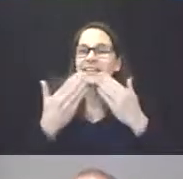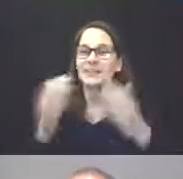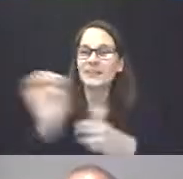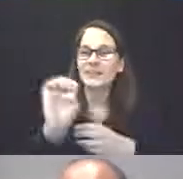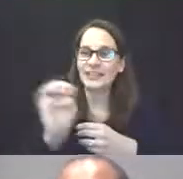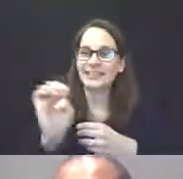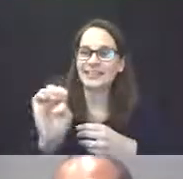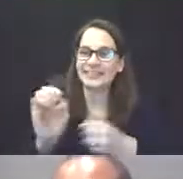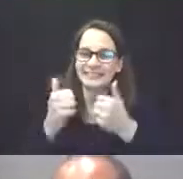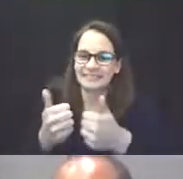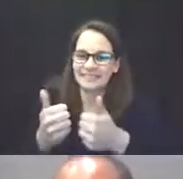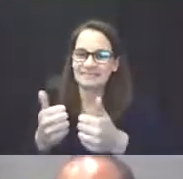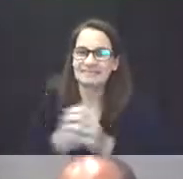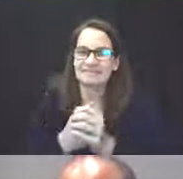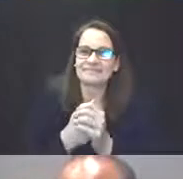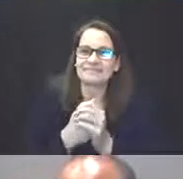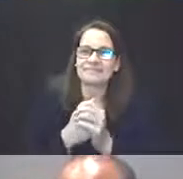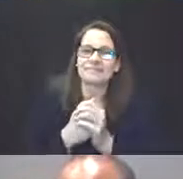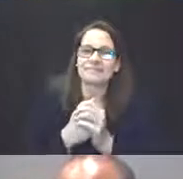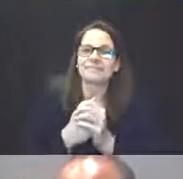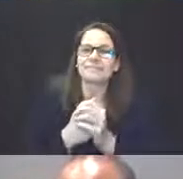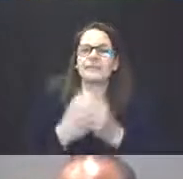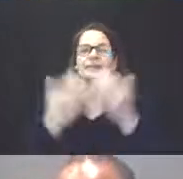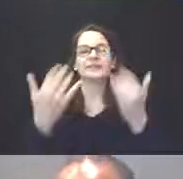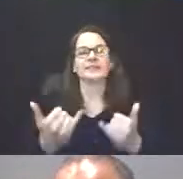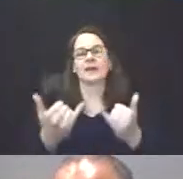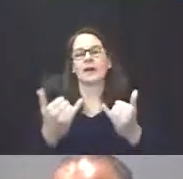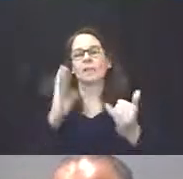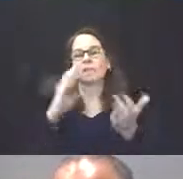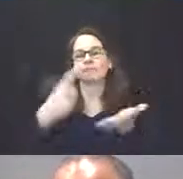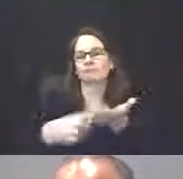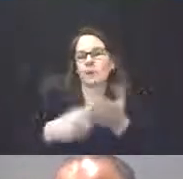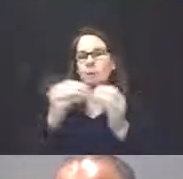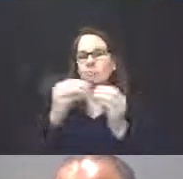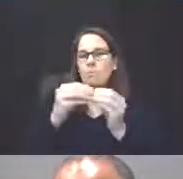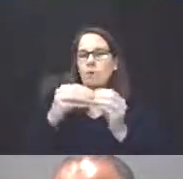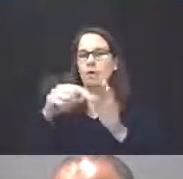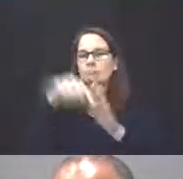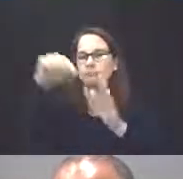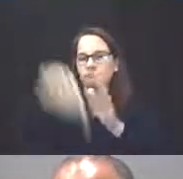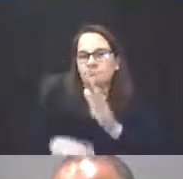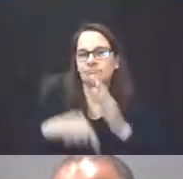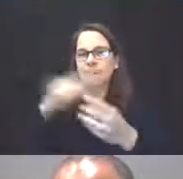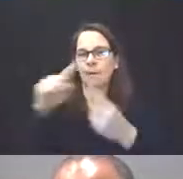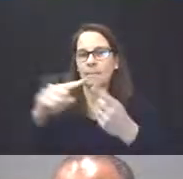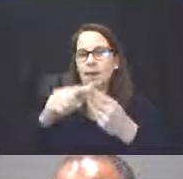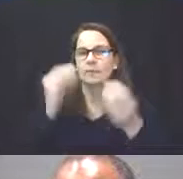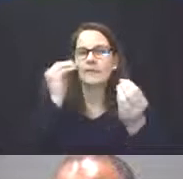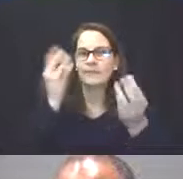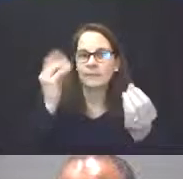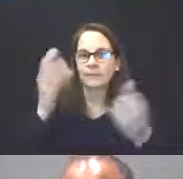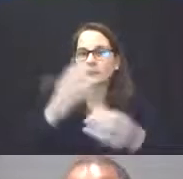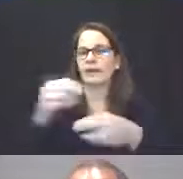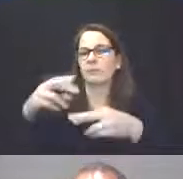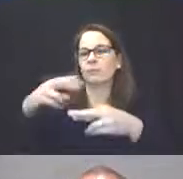Okay. Well, thank you so much, Ernest. Thank you. So now we're going to talk some more and go a